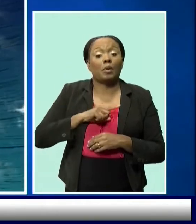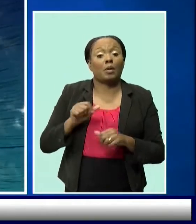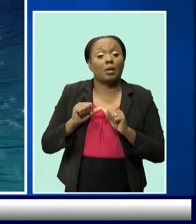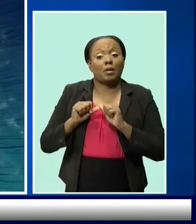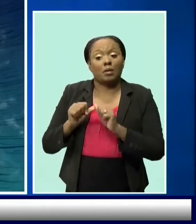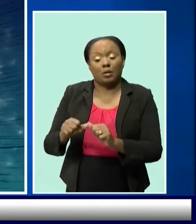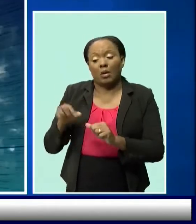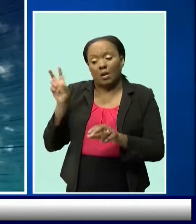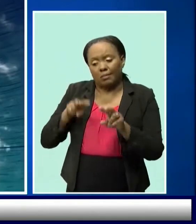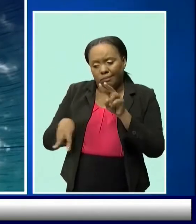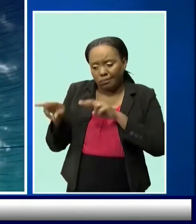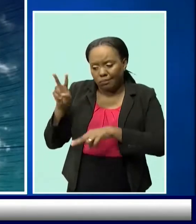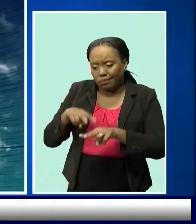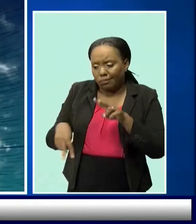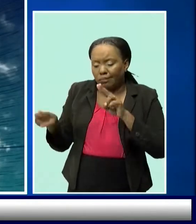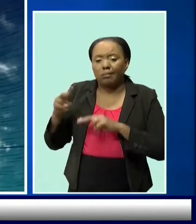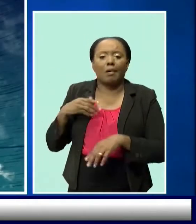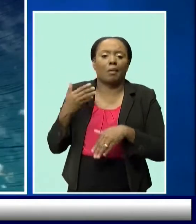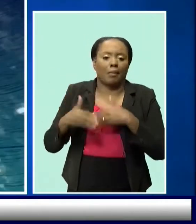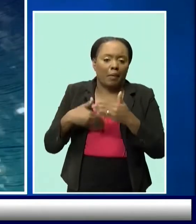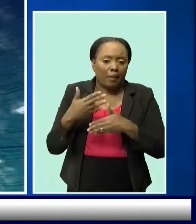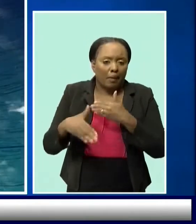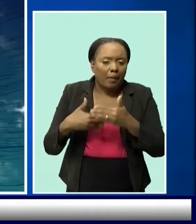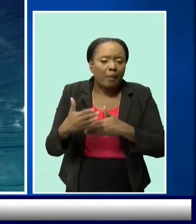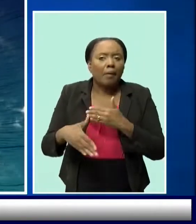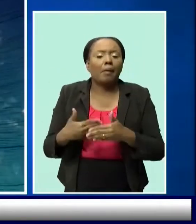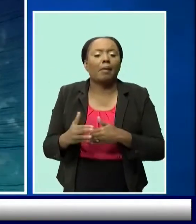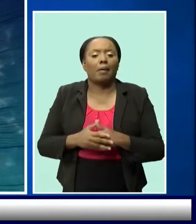and we have a small team.